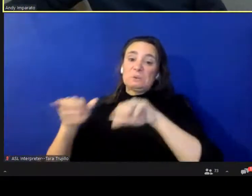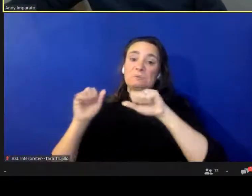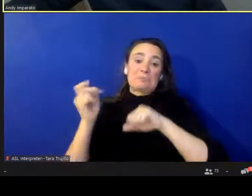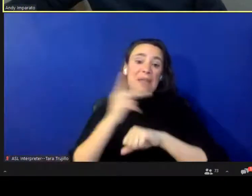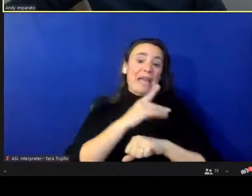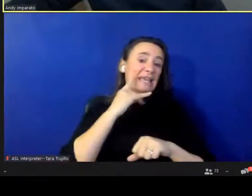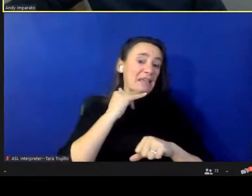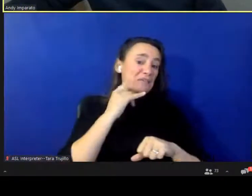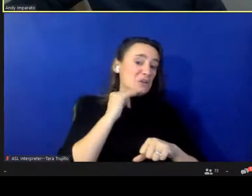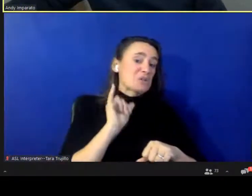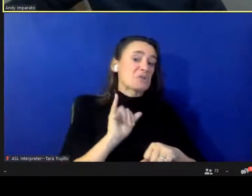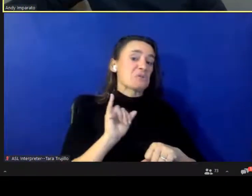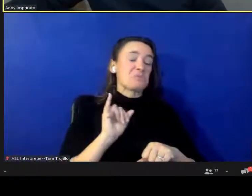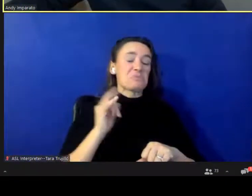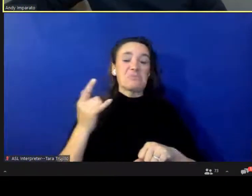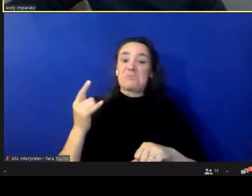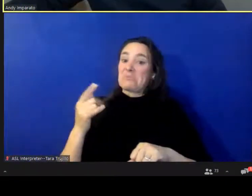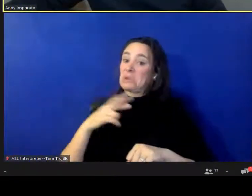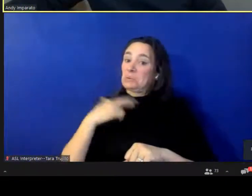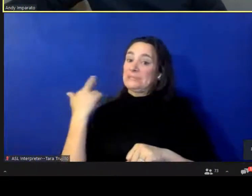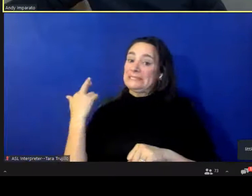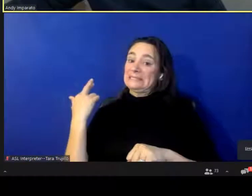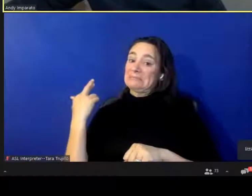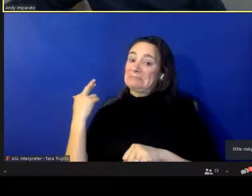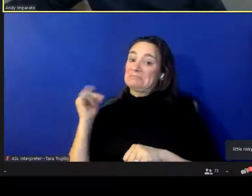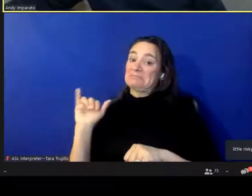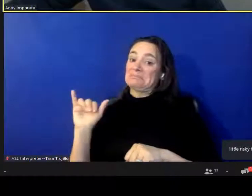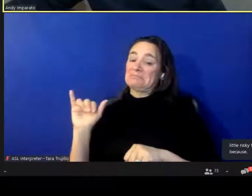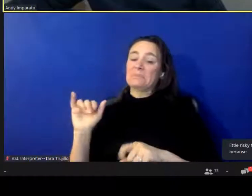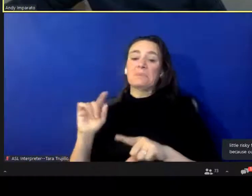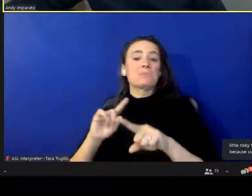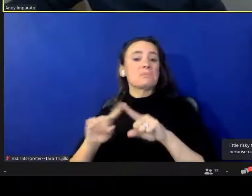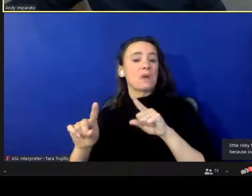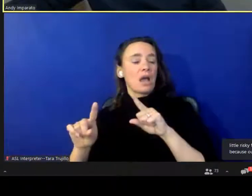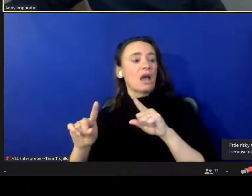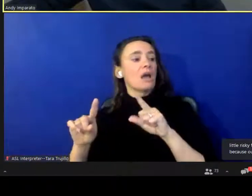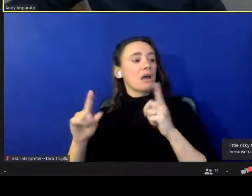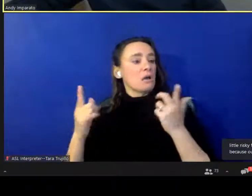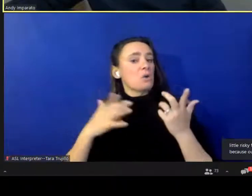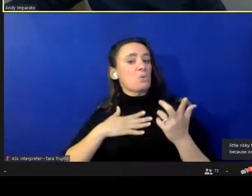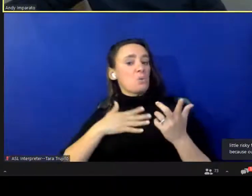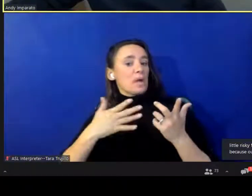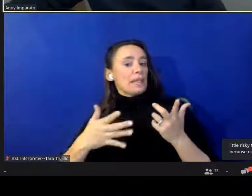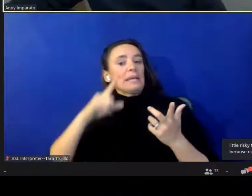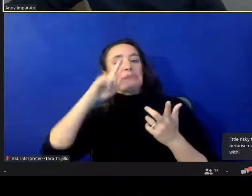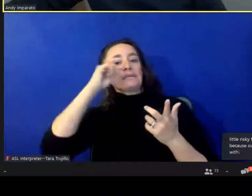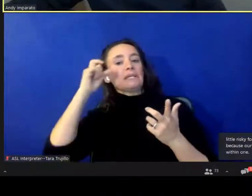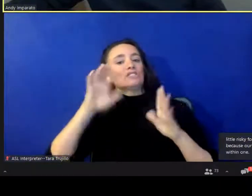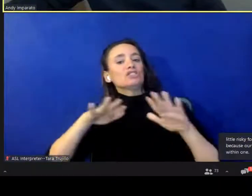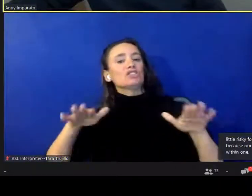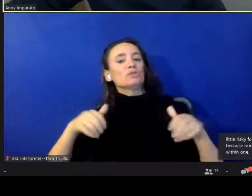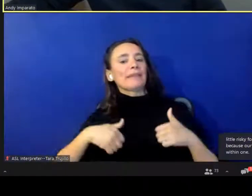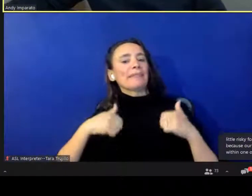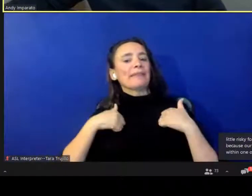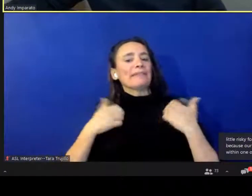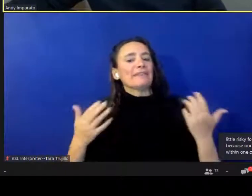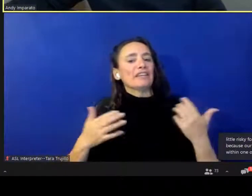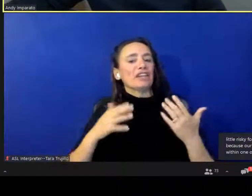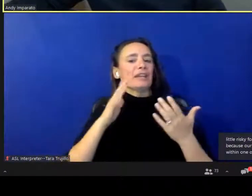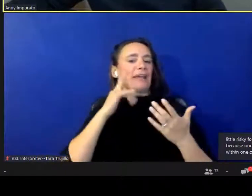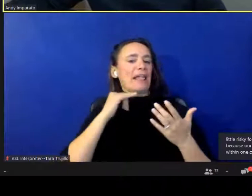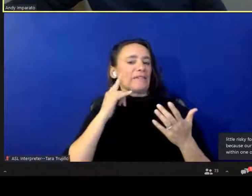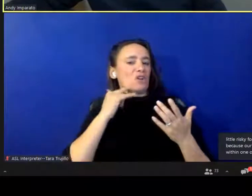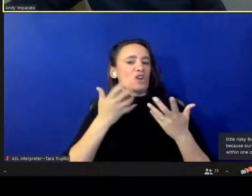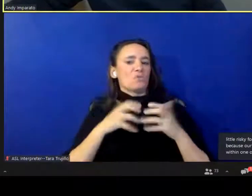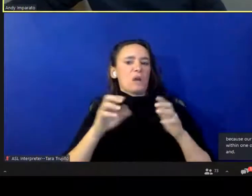risky for us. And we were willing to do it because our children were both in California and we didn't want to be 3,000 miles away from